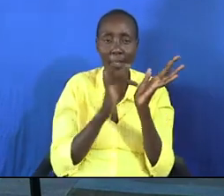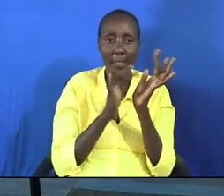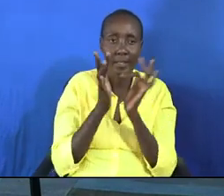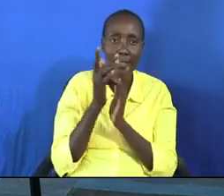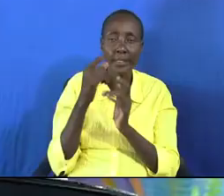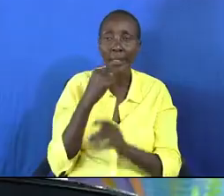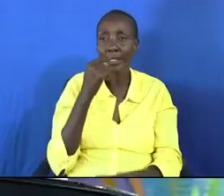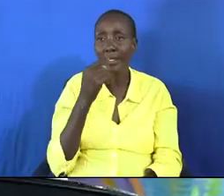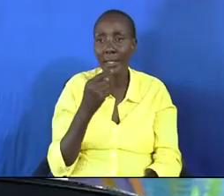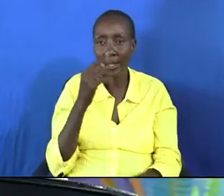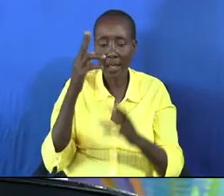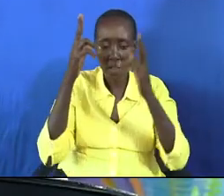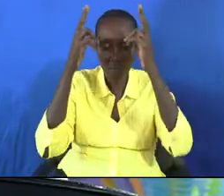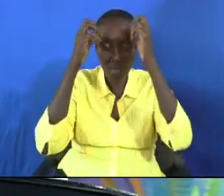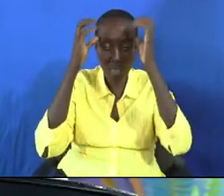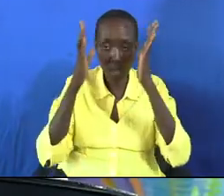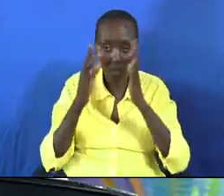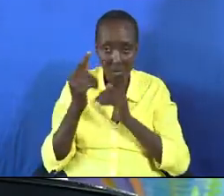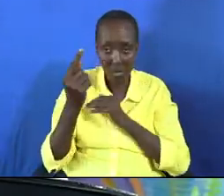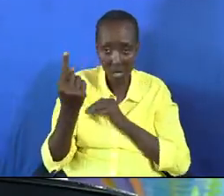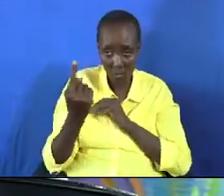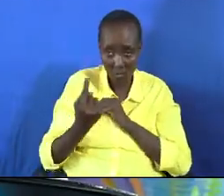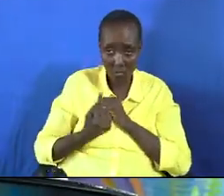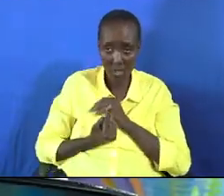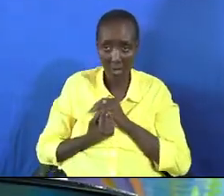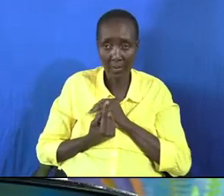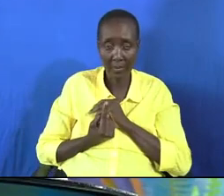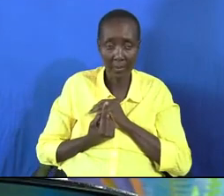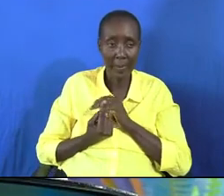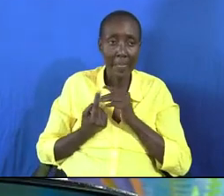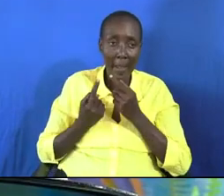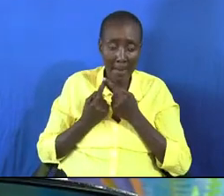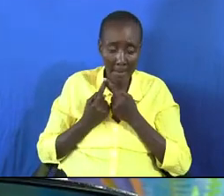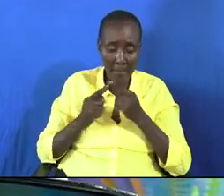Jesus said, the devil is coming, but